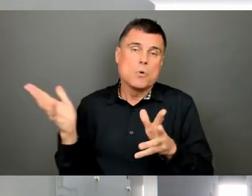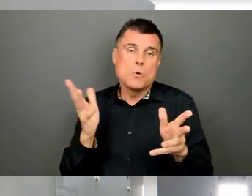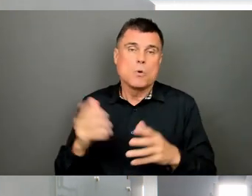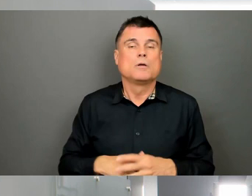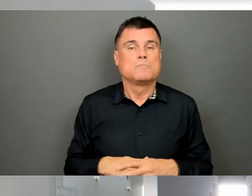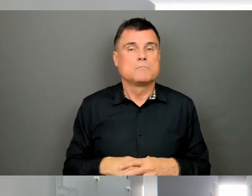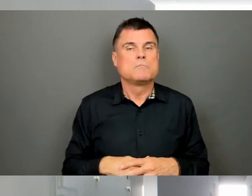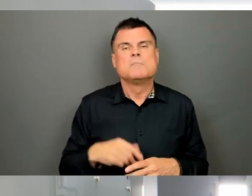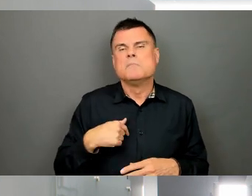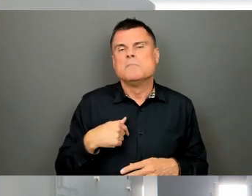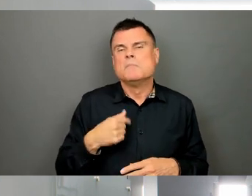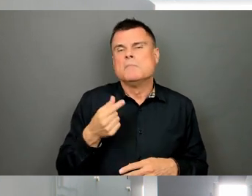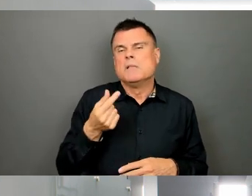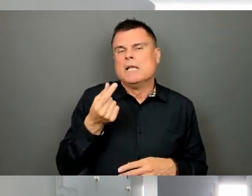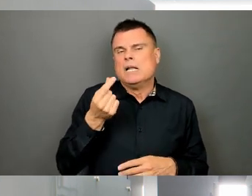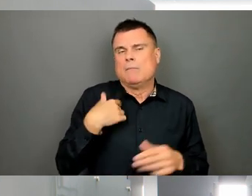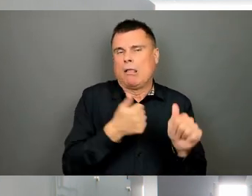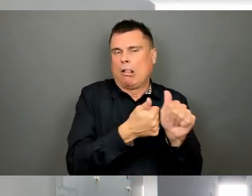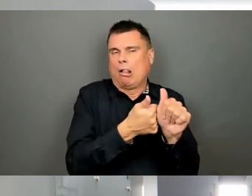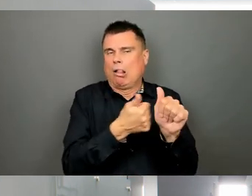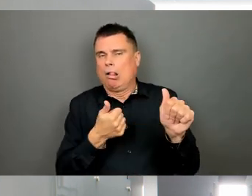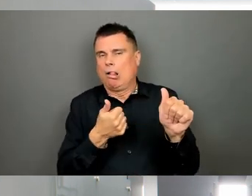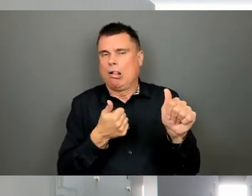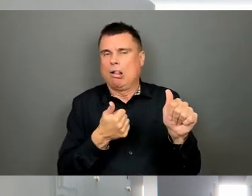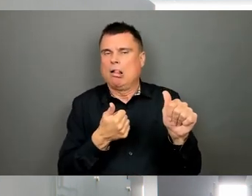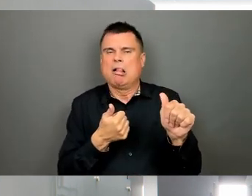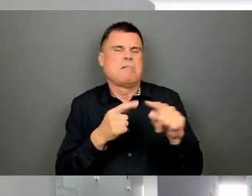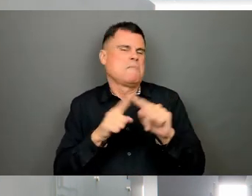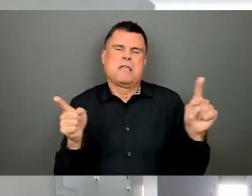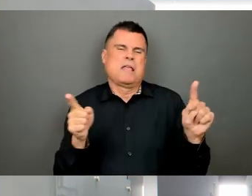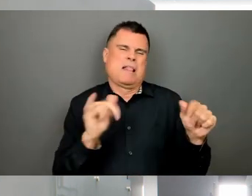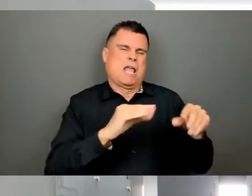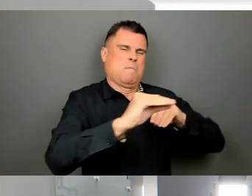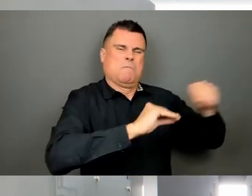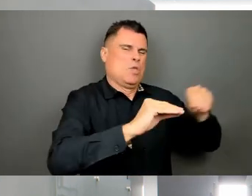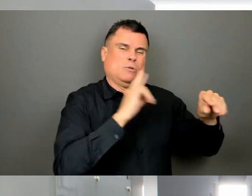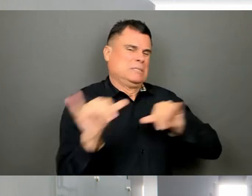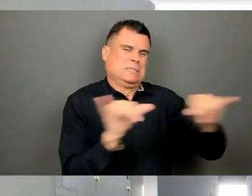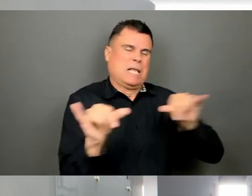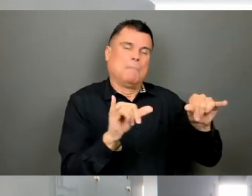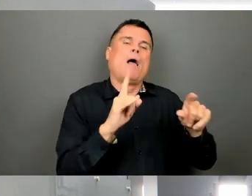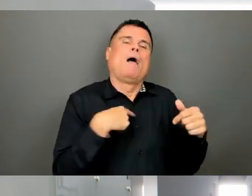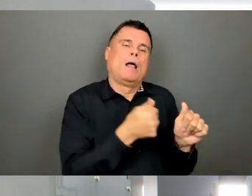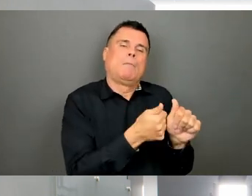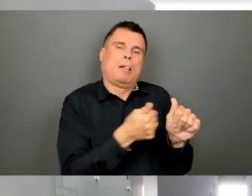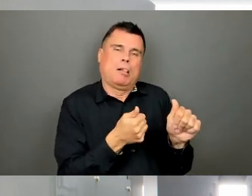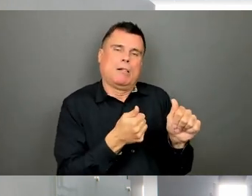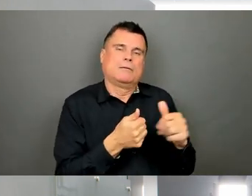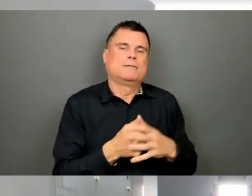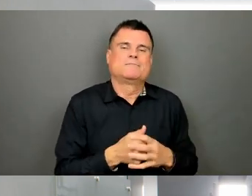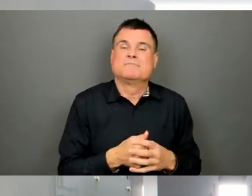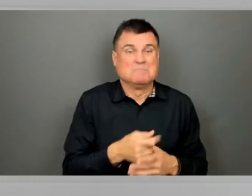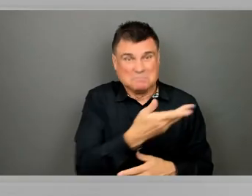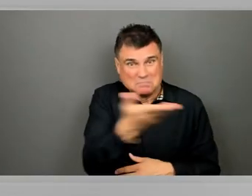behind them, but at least I'm getting the moves and getting the style. So kind of put it in your own body, follow the music as best